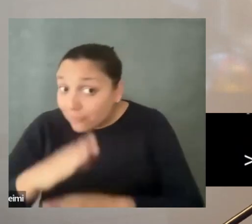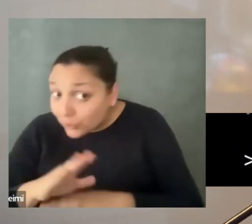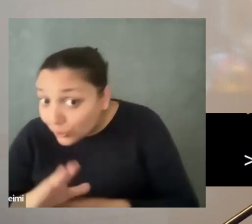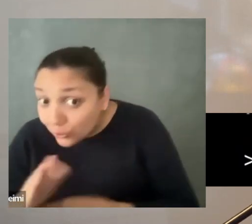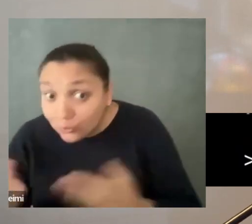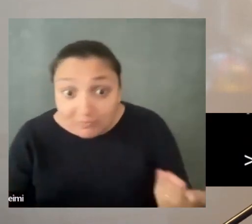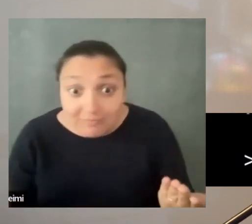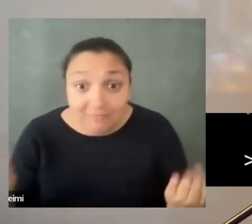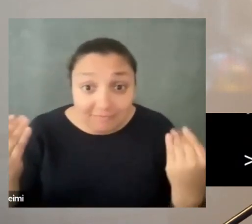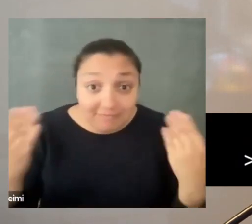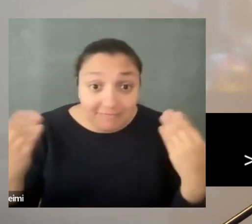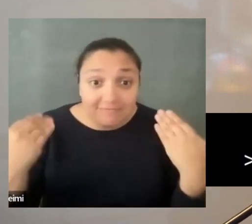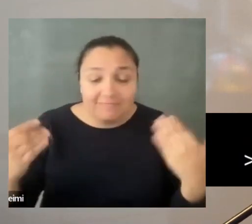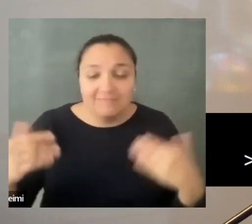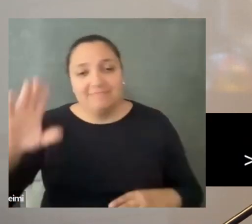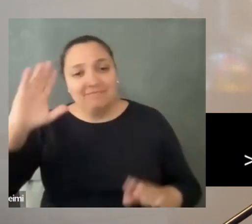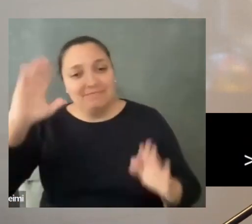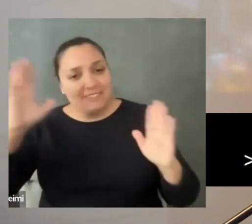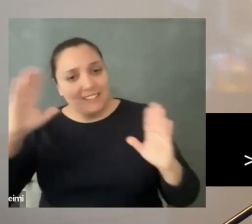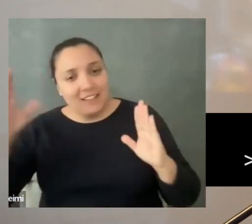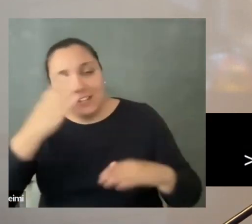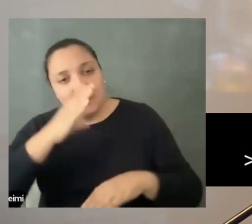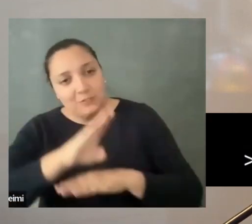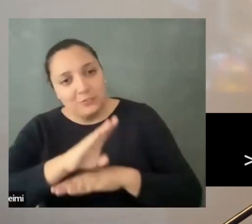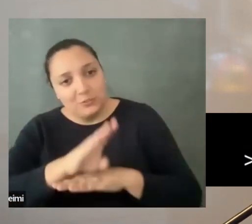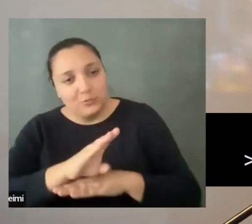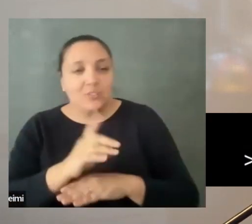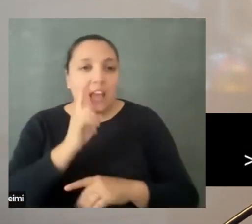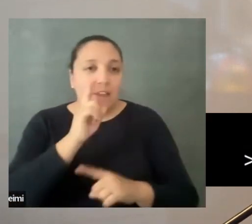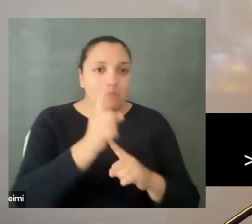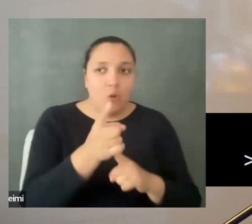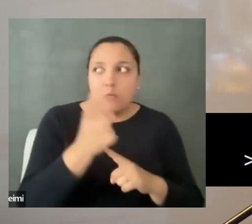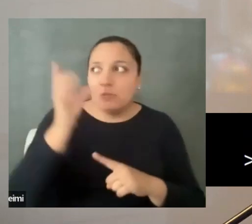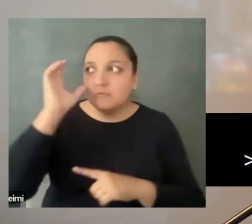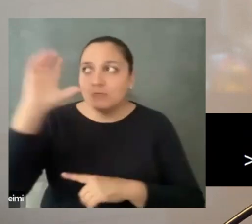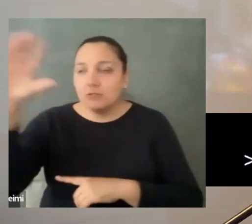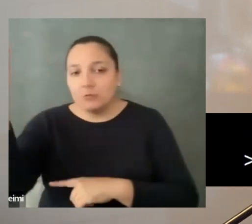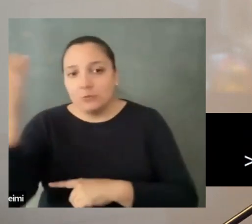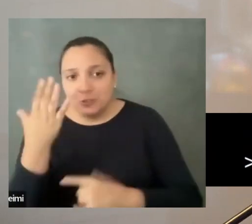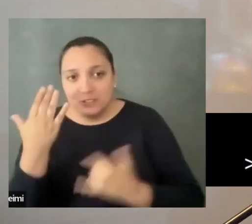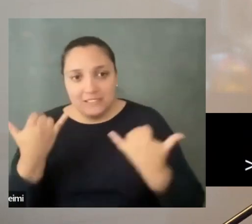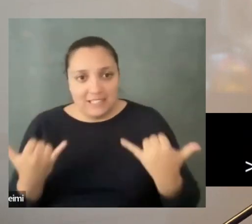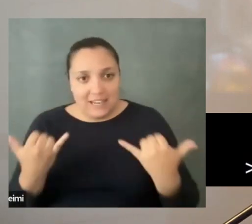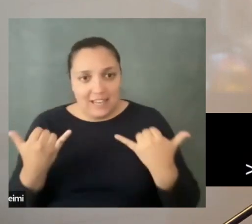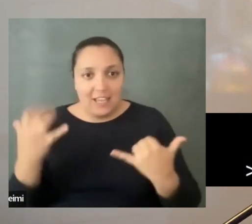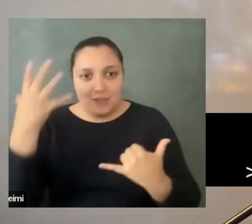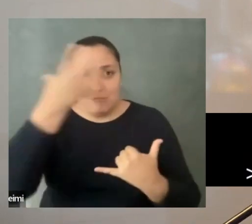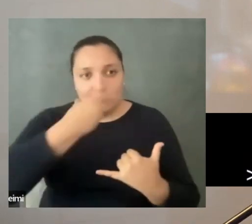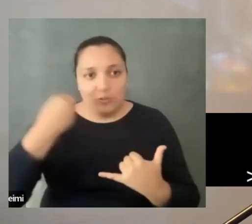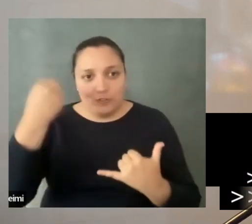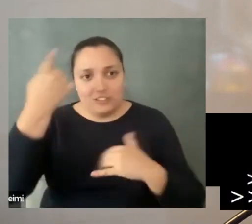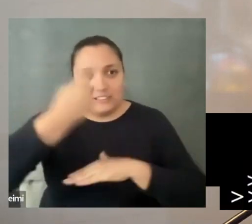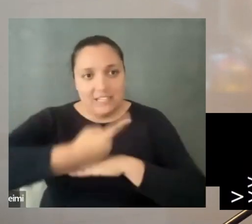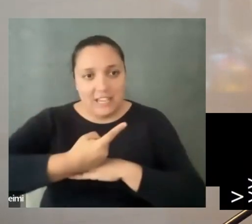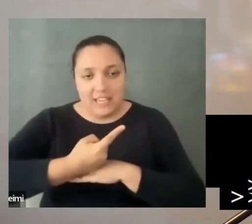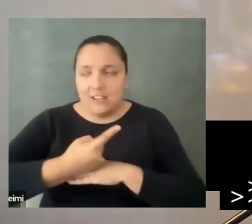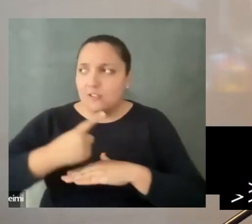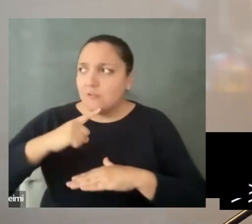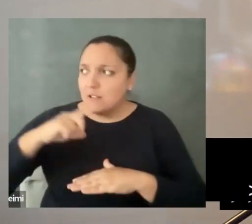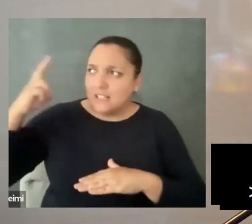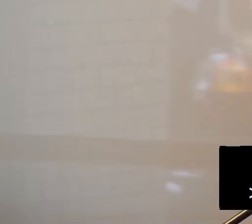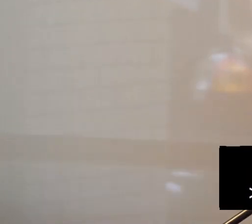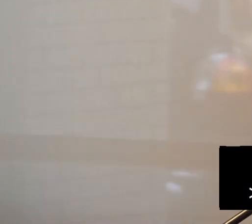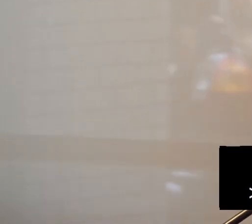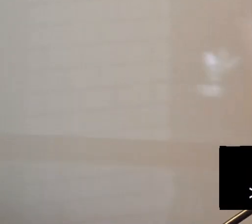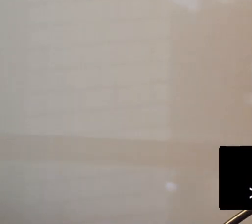everyone. All right. We got a moment of sunshine this beautiful day in this beautiful historic venue, Harlem School for the